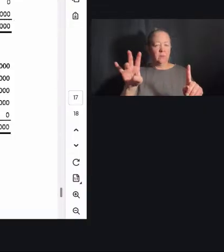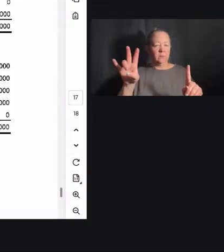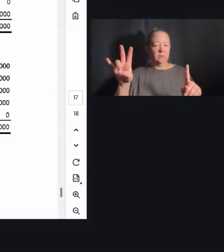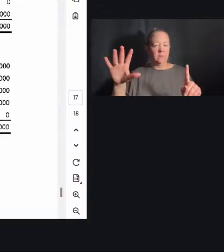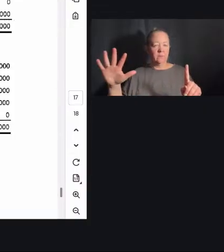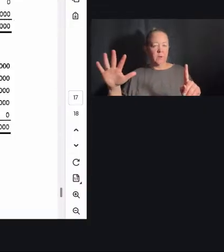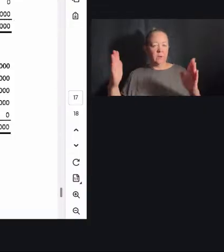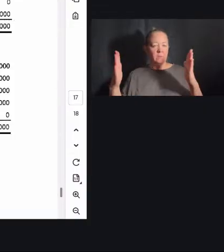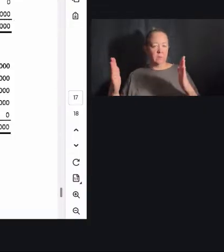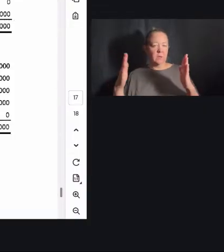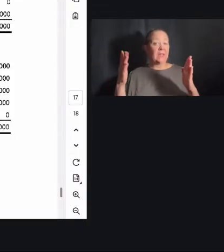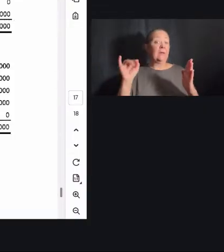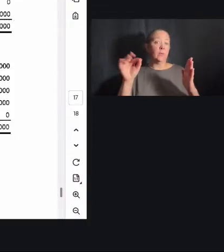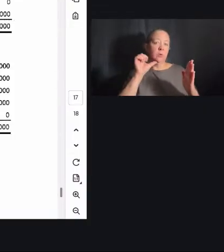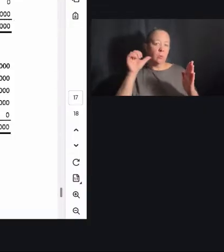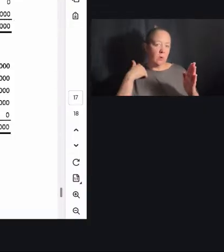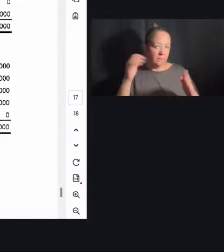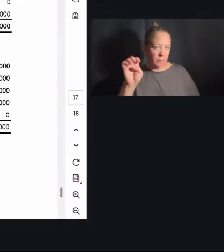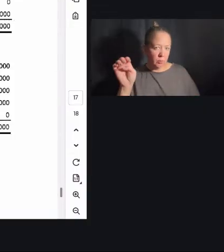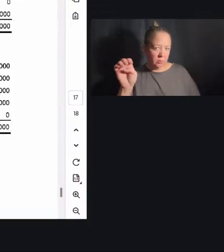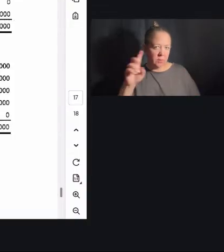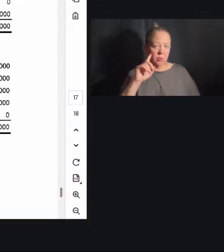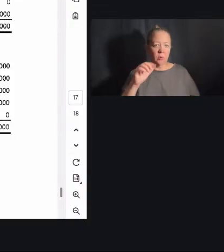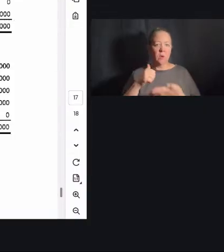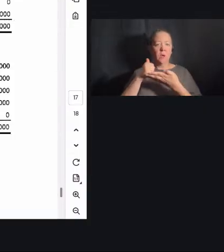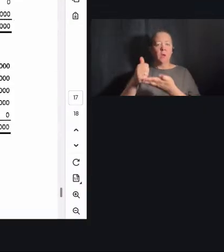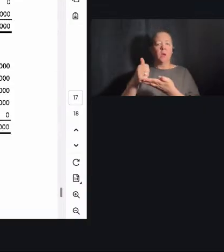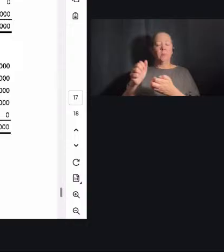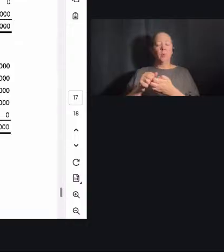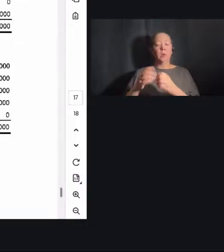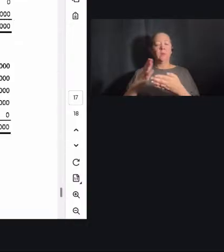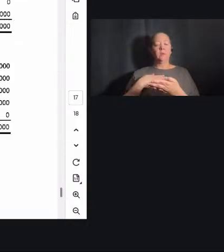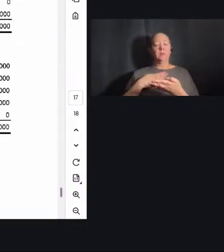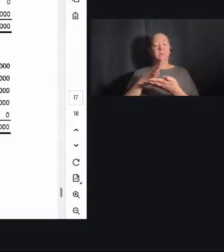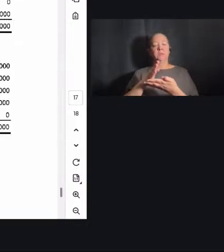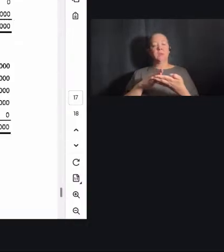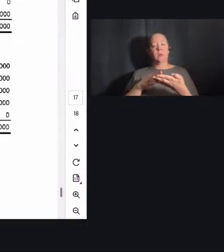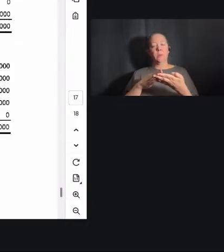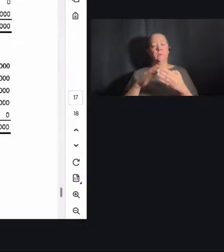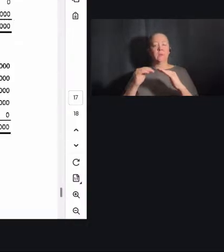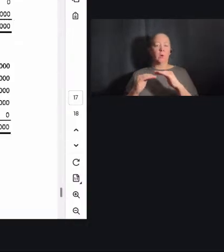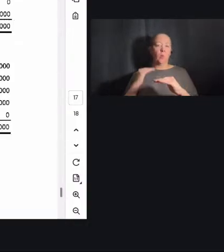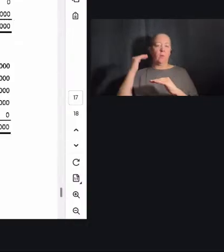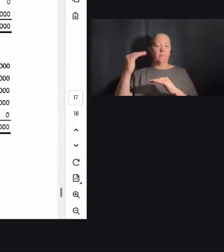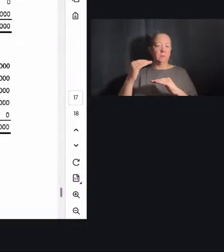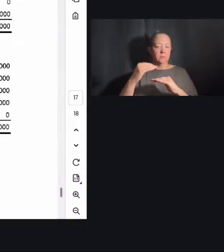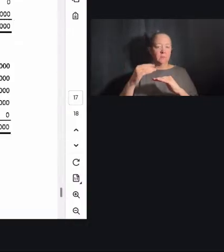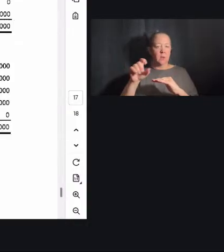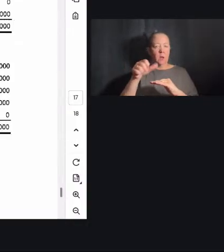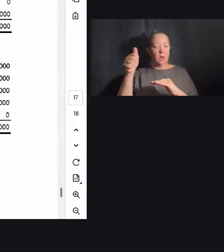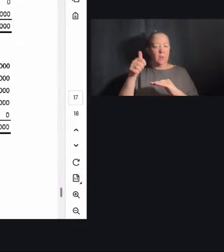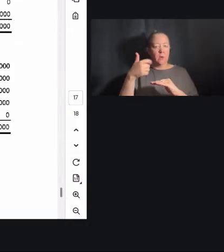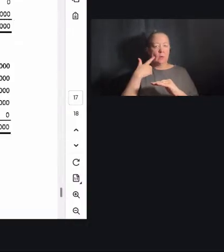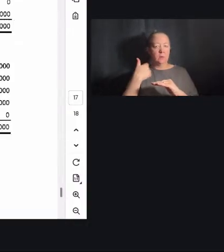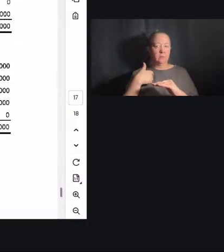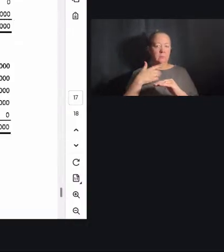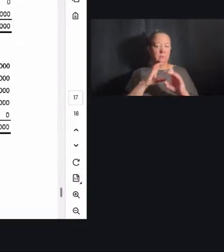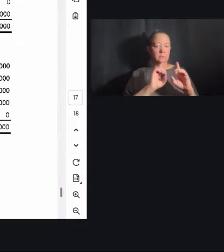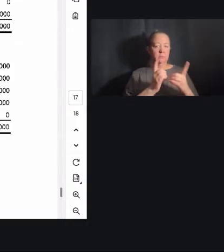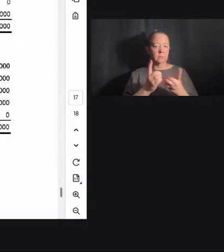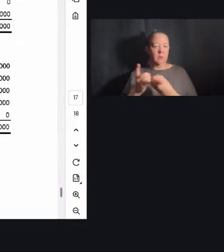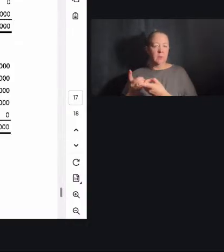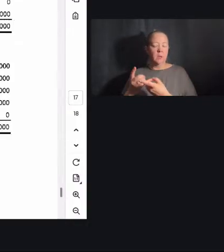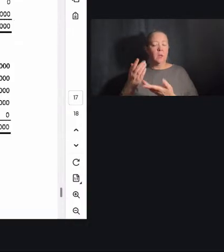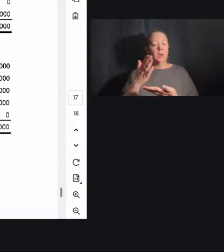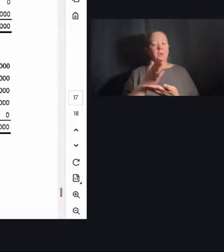have an emergency, to help with some of my overages in other areas. Normally, I think we can save that. What we do